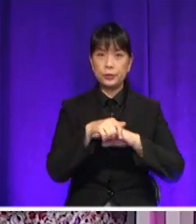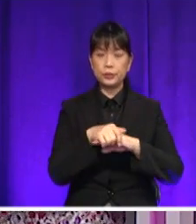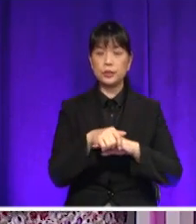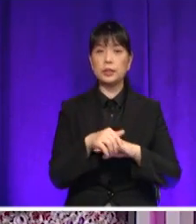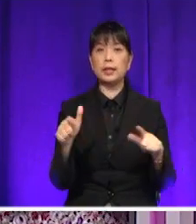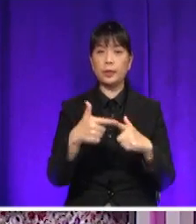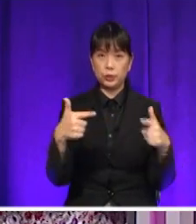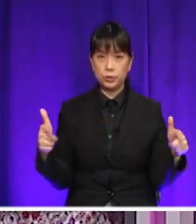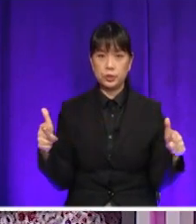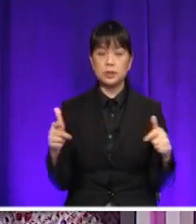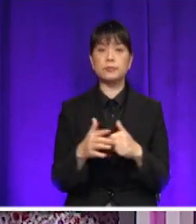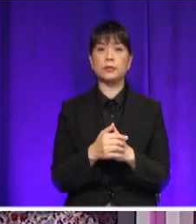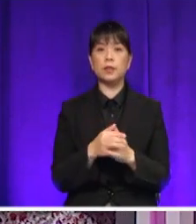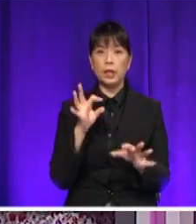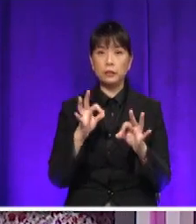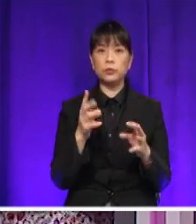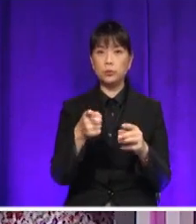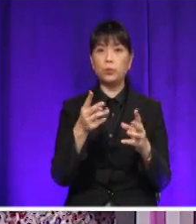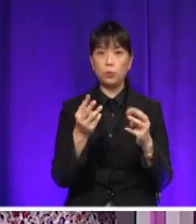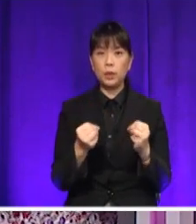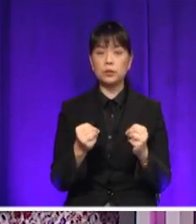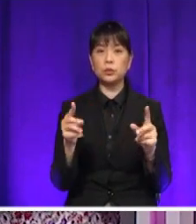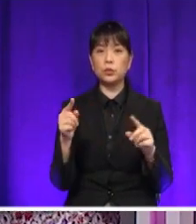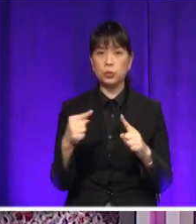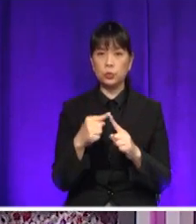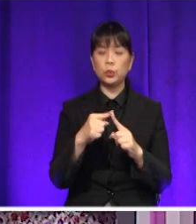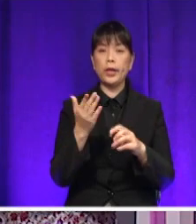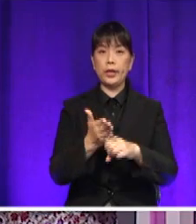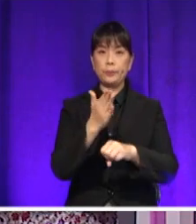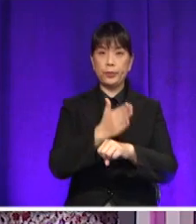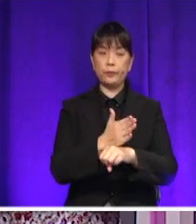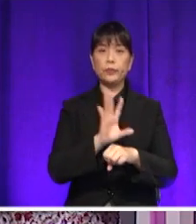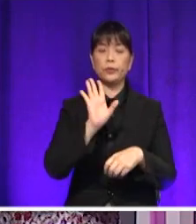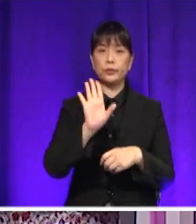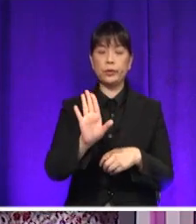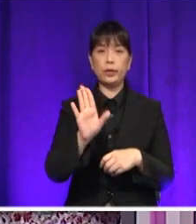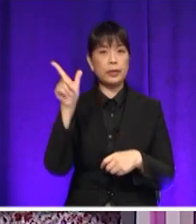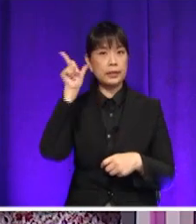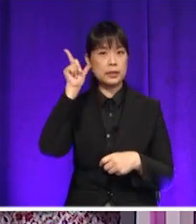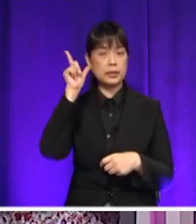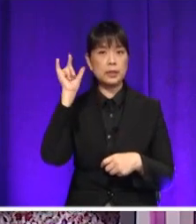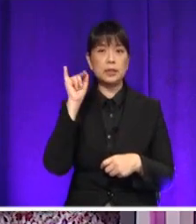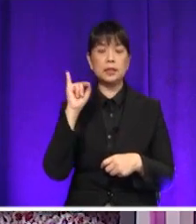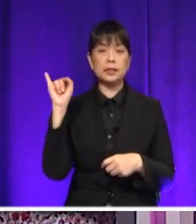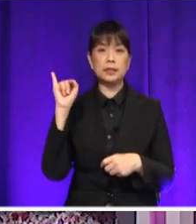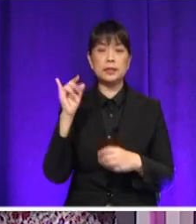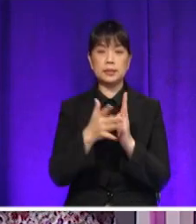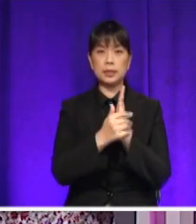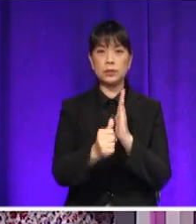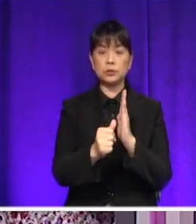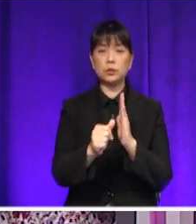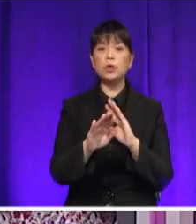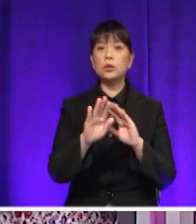to improve your listening skills, do not switch on the subtitles because you will be